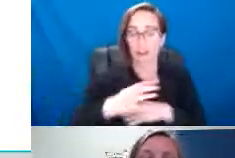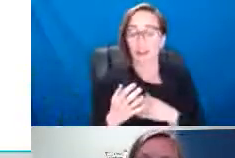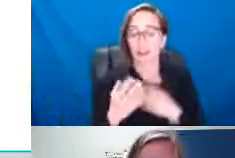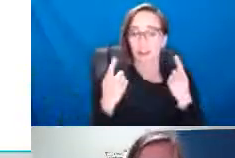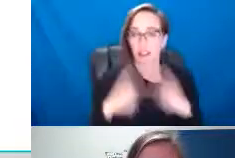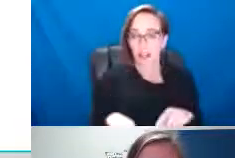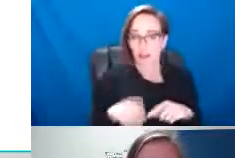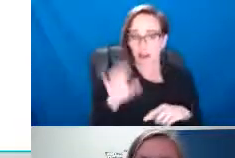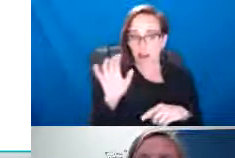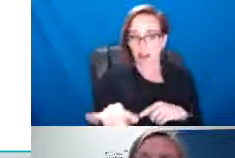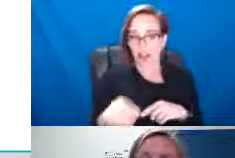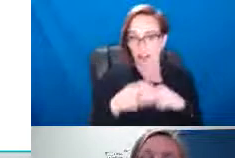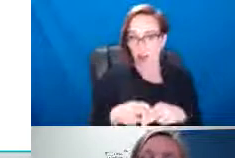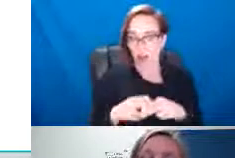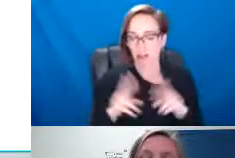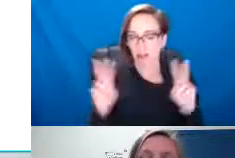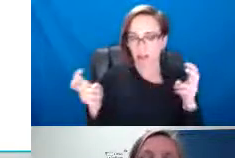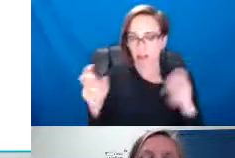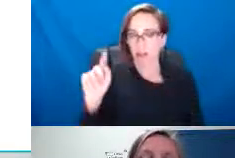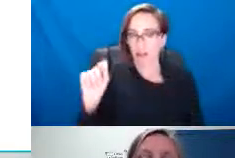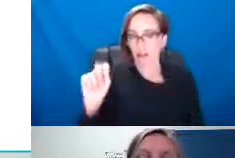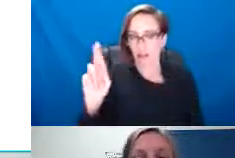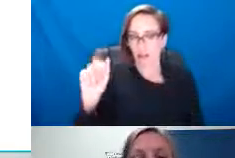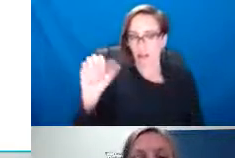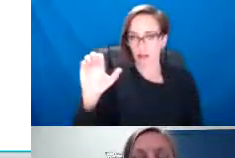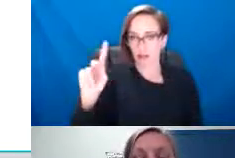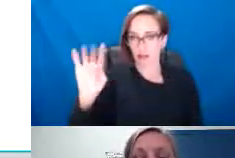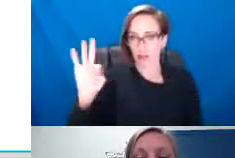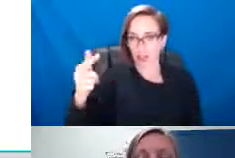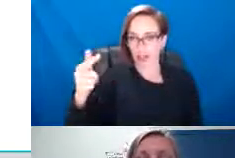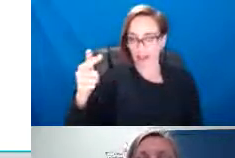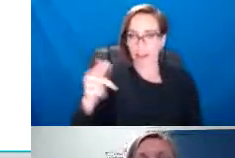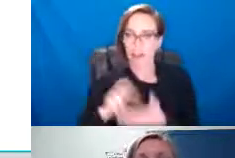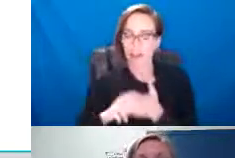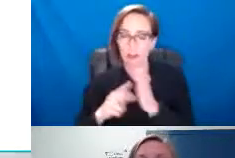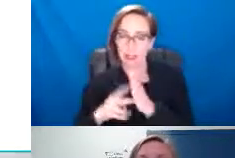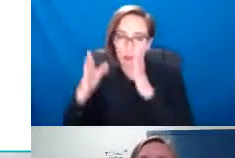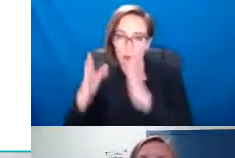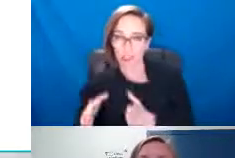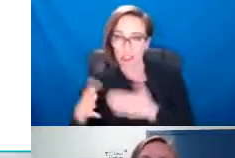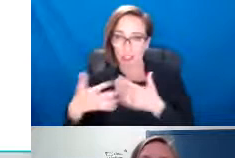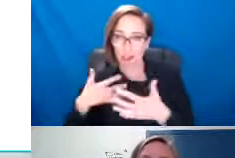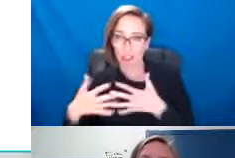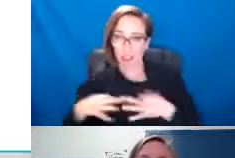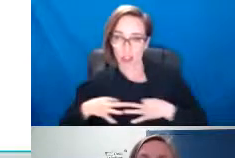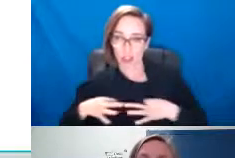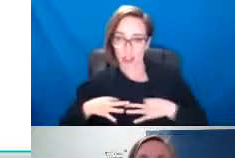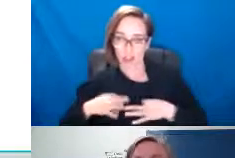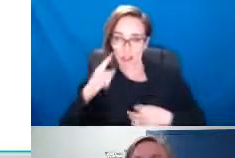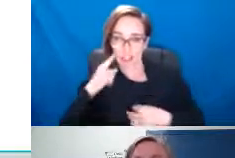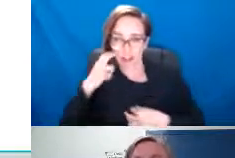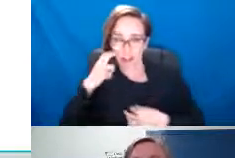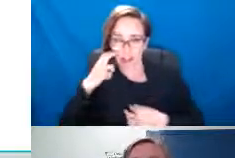call tracking. And that deaf-blind consumer is actually making sure that they keep